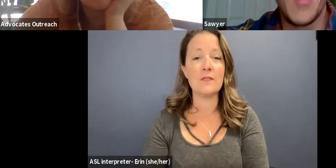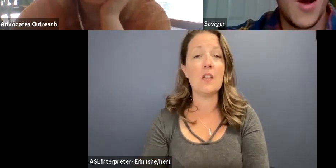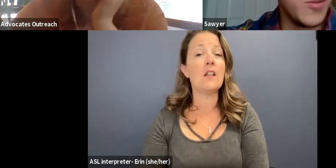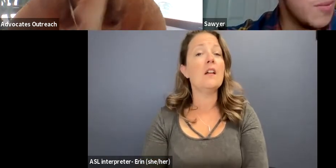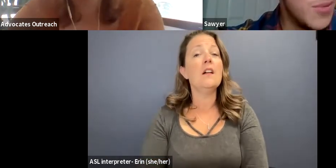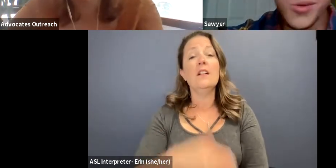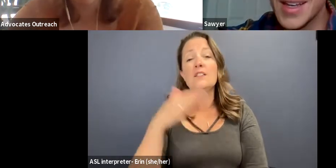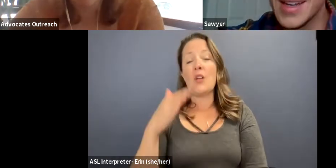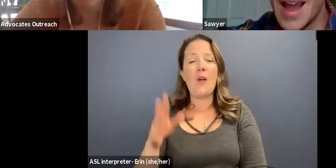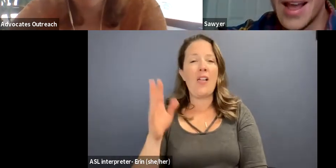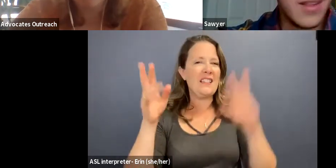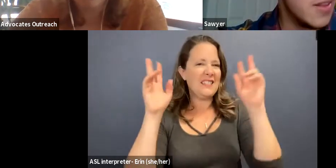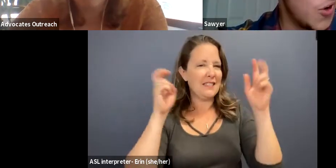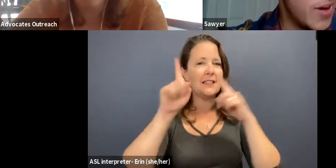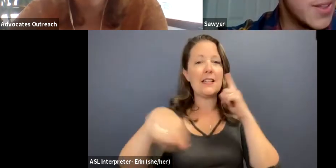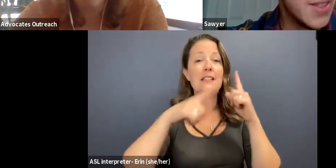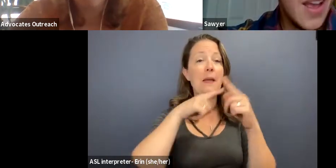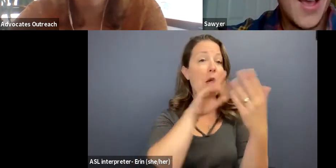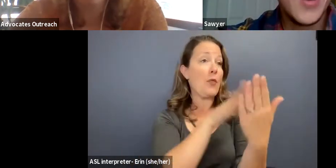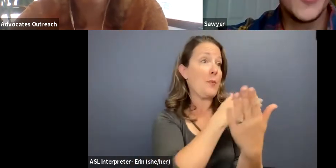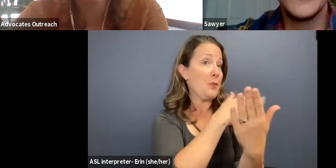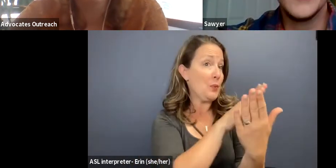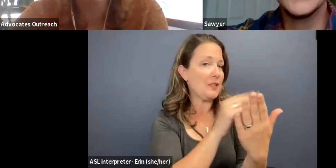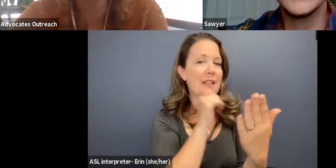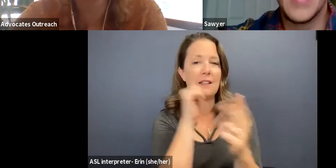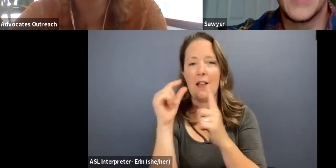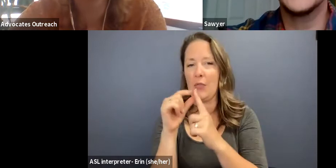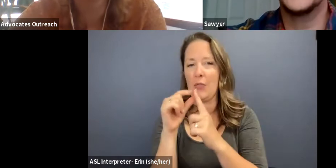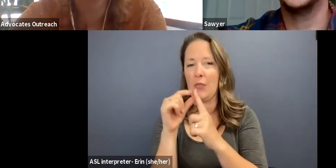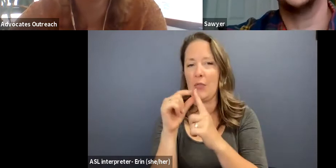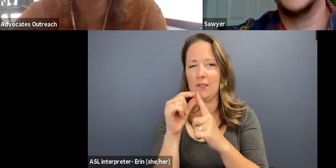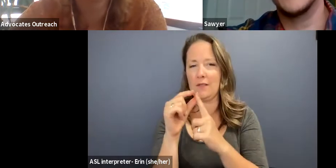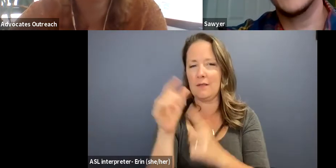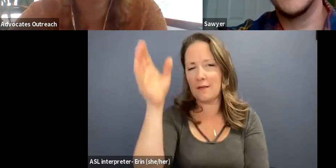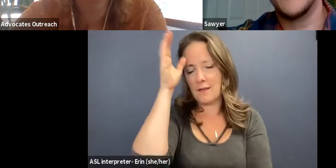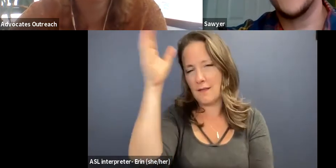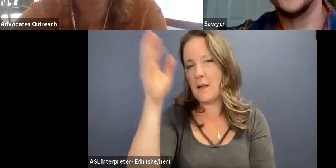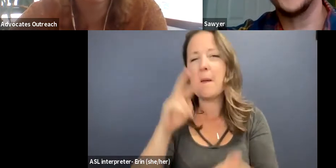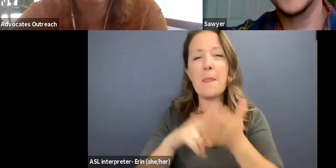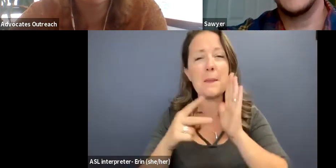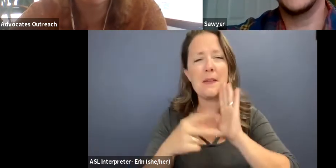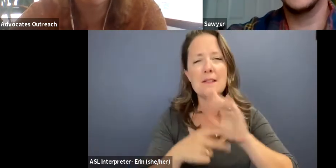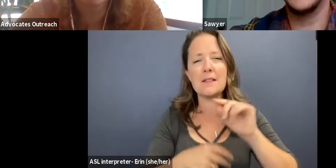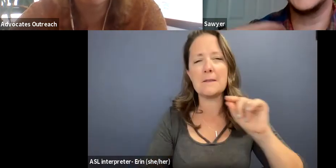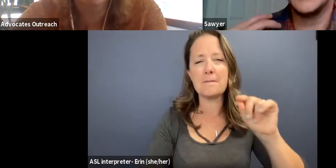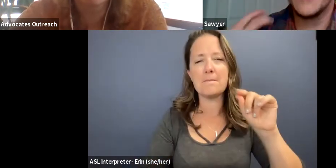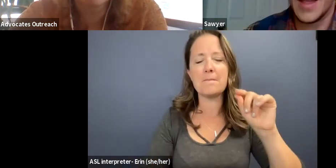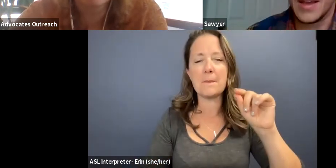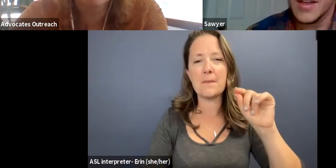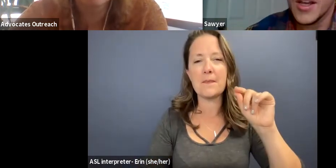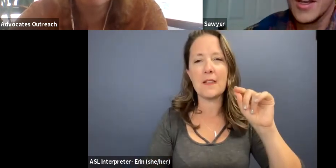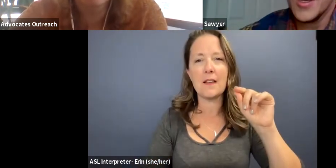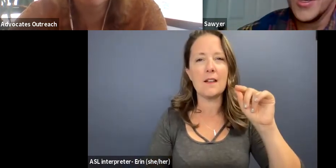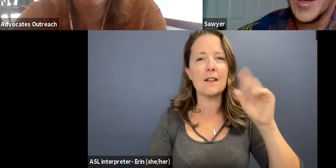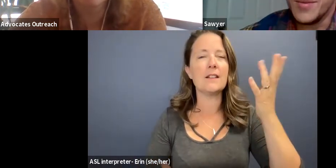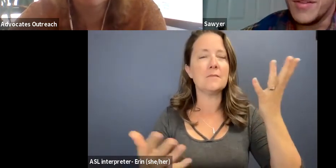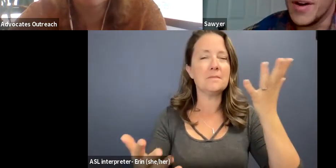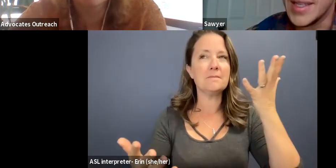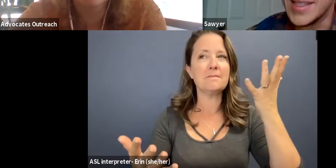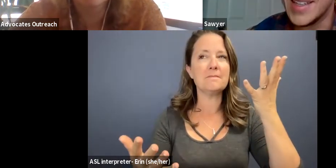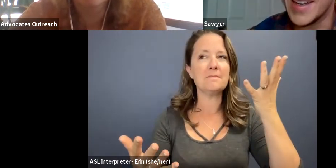like, you know, ages like 5 to 10 and then like 11 to 15, and gives examples of like what